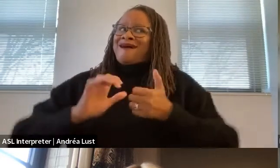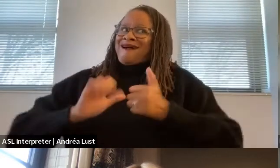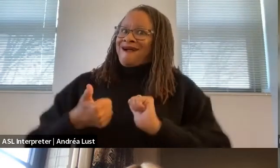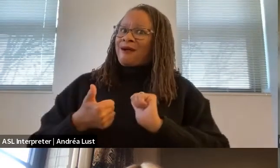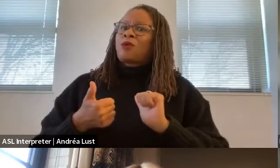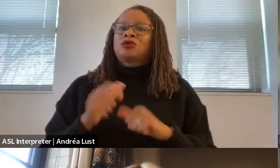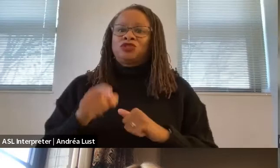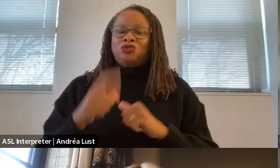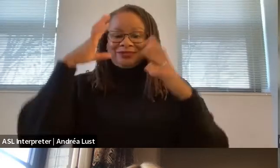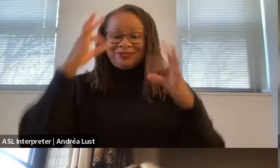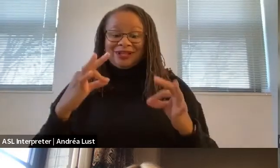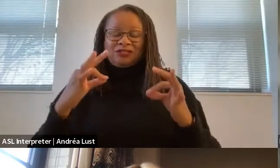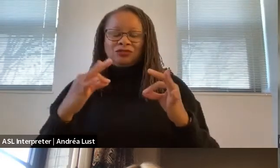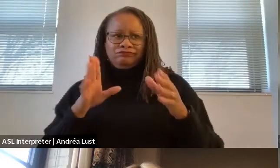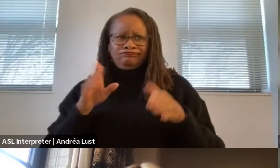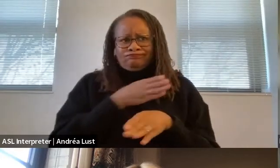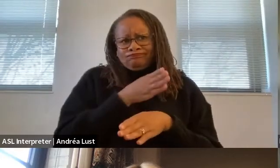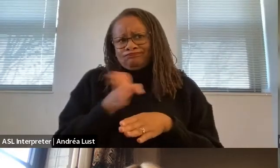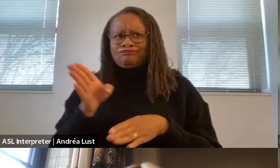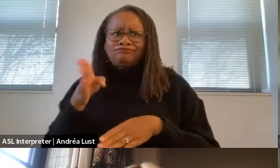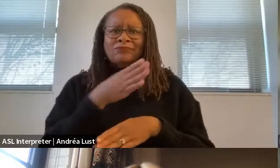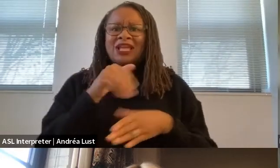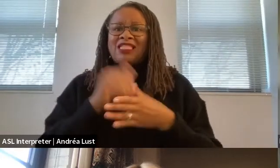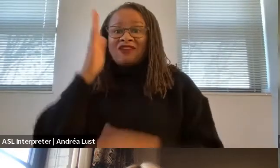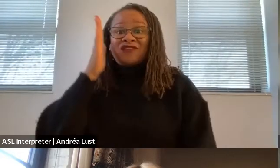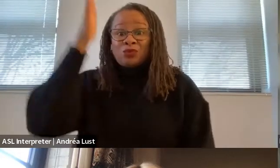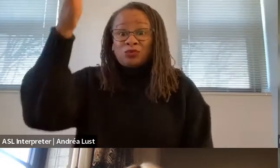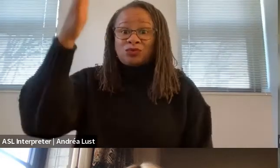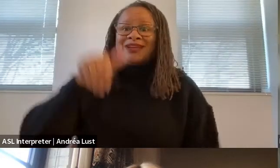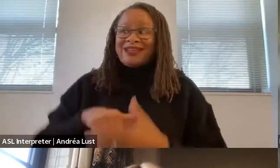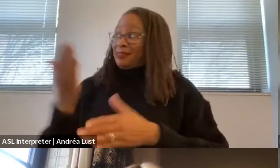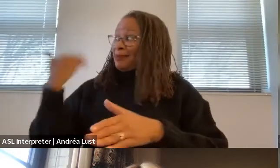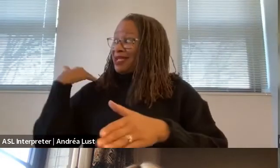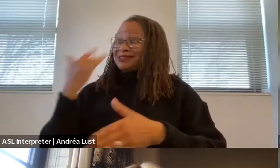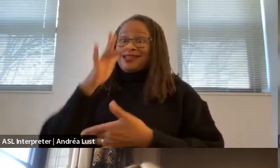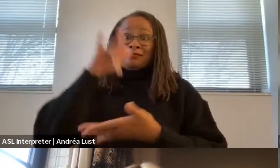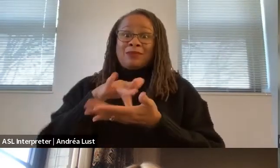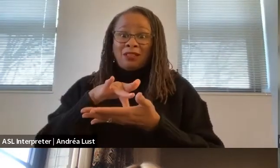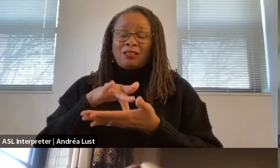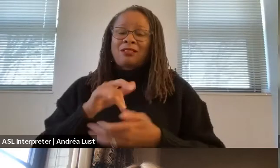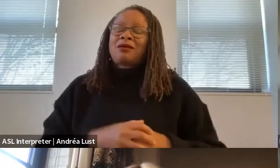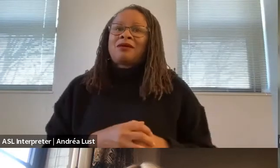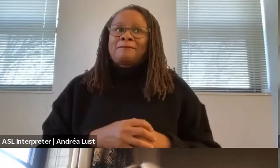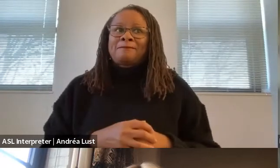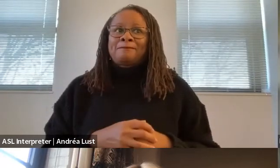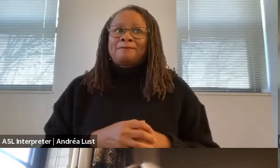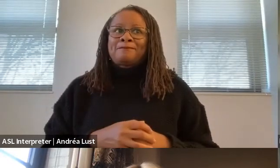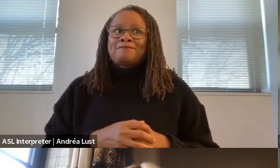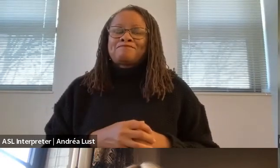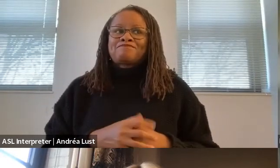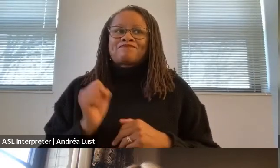chose to navigate in the future, you know, in the past, in the middle, was